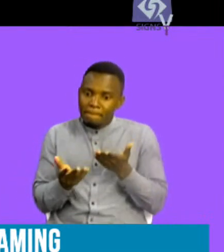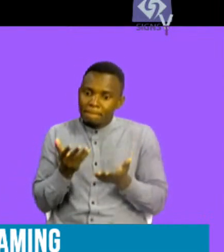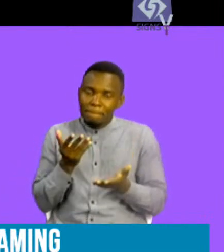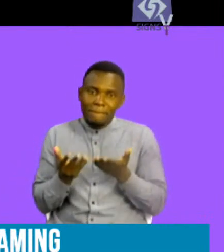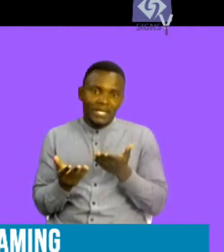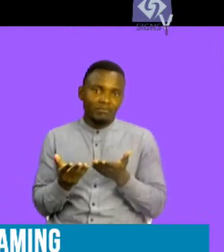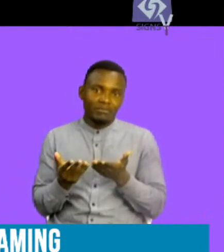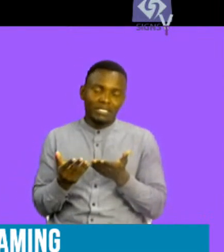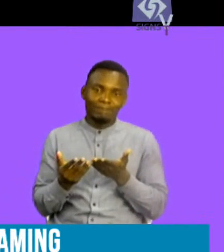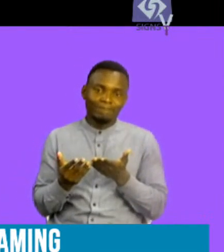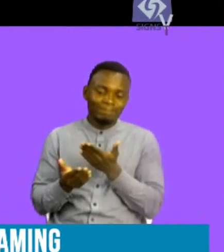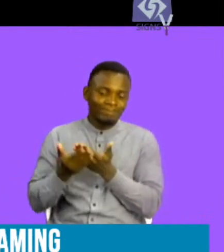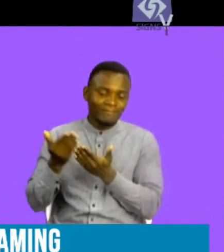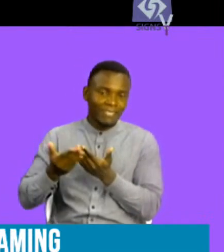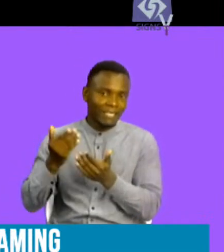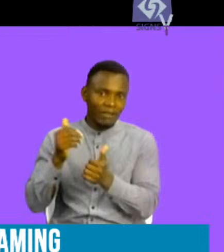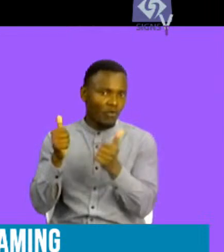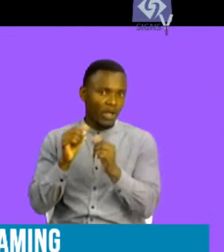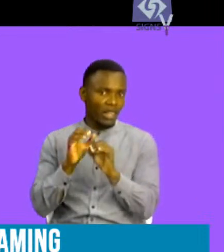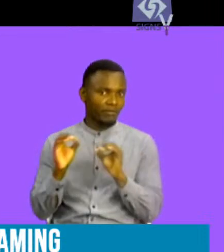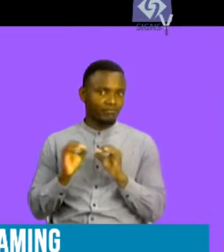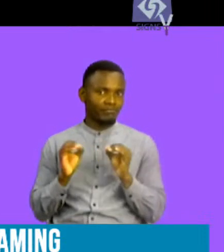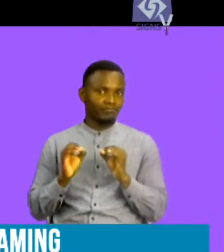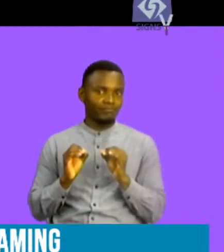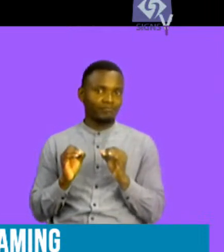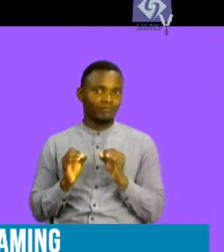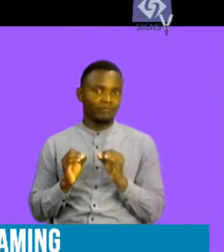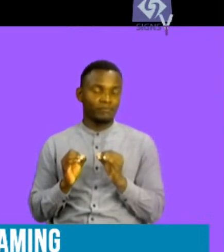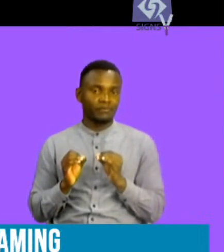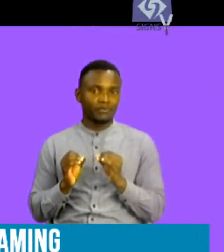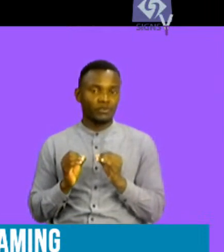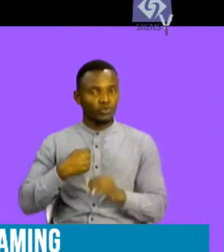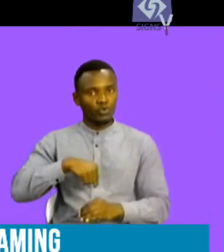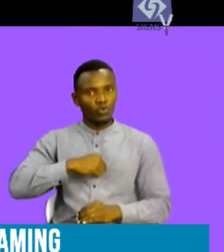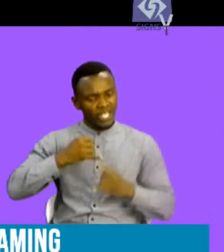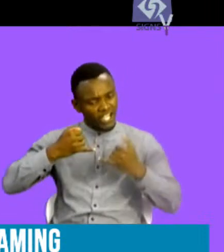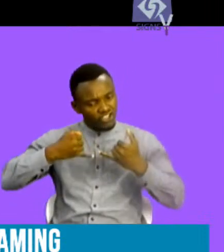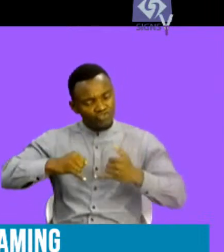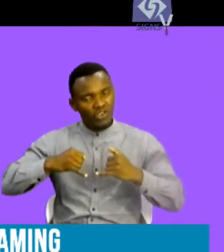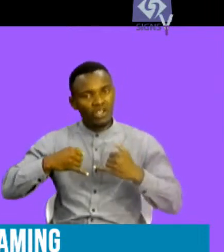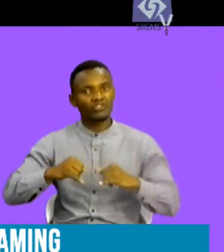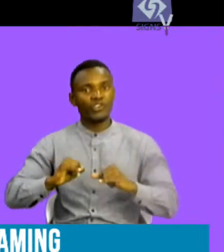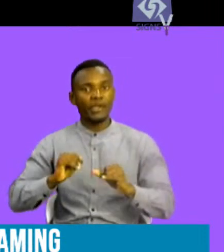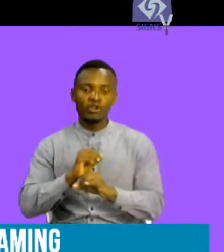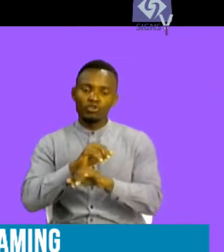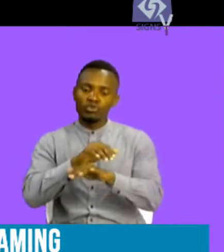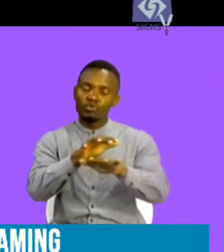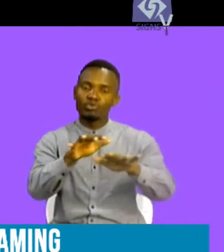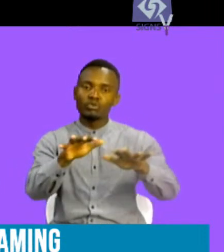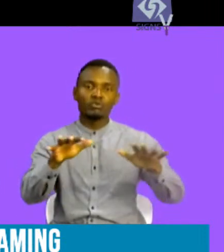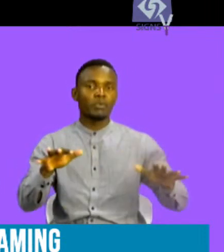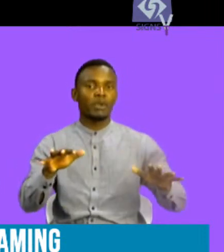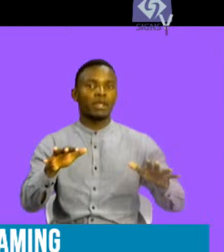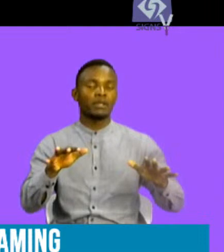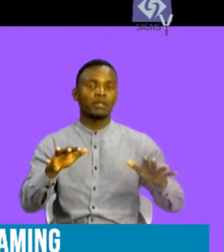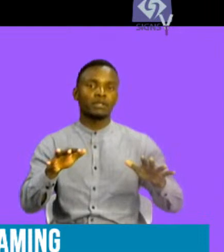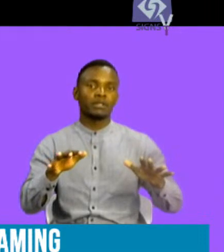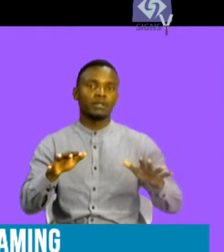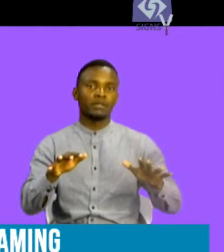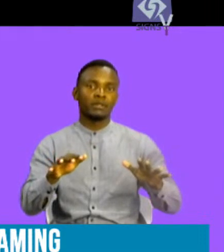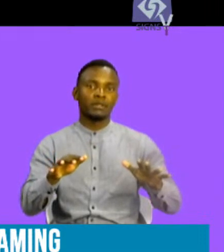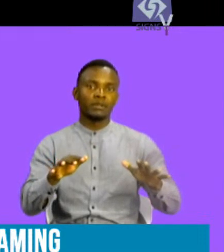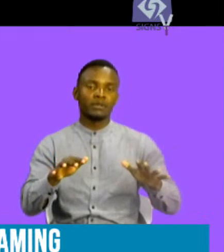way. Some are, you see, those kind of things. So we are trying to give a message to the society, to the